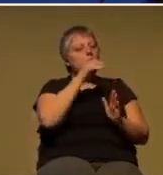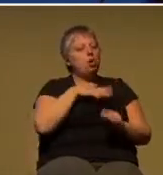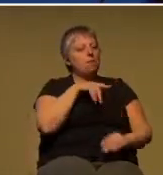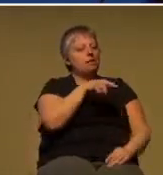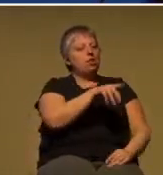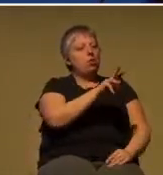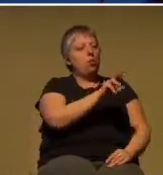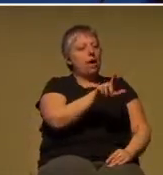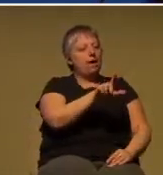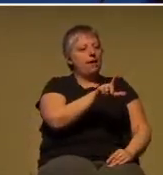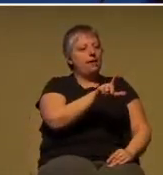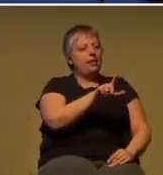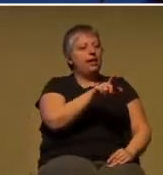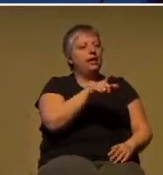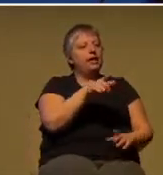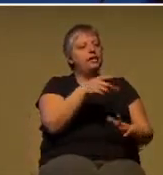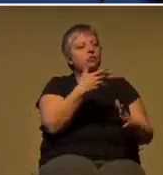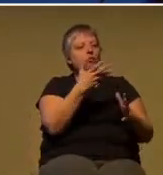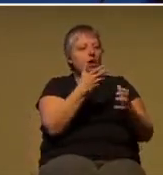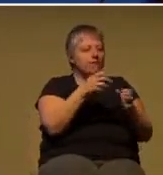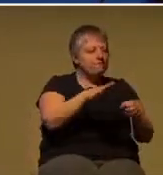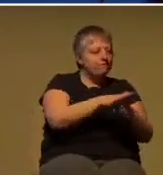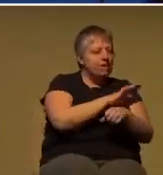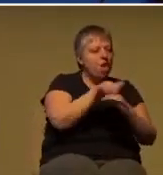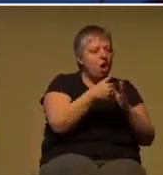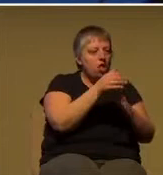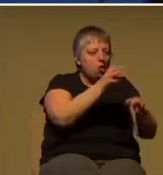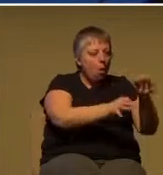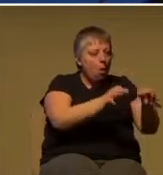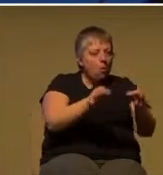and to fill those holes in our life so we're not thirsty